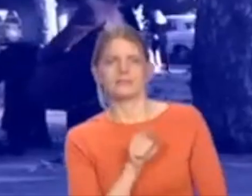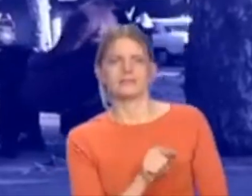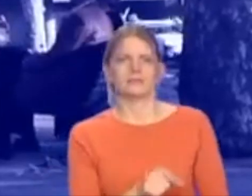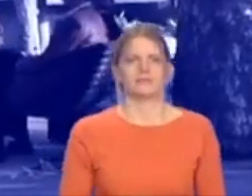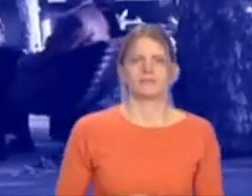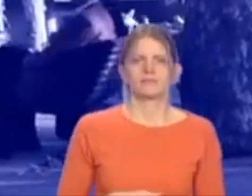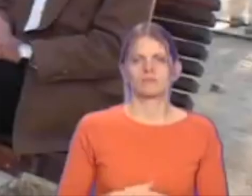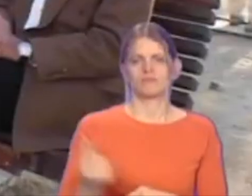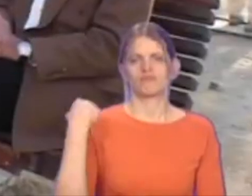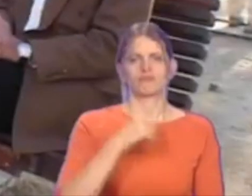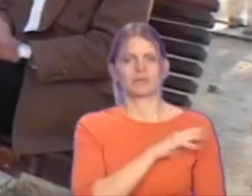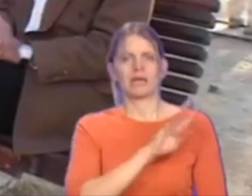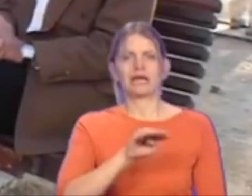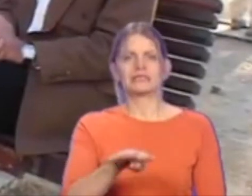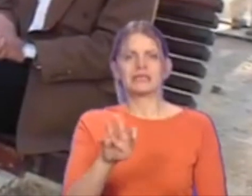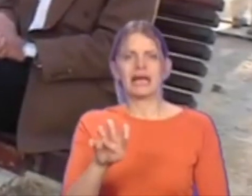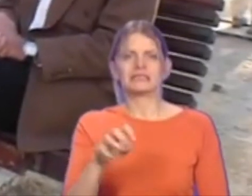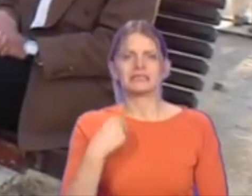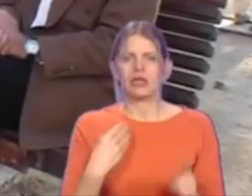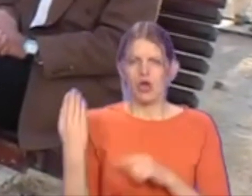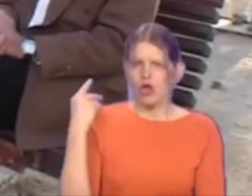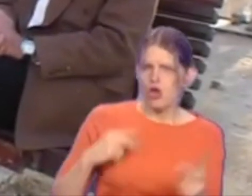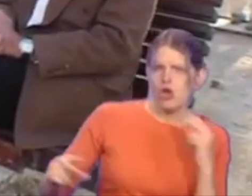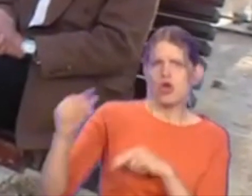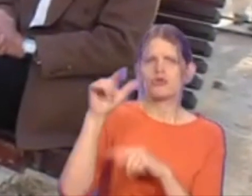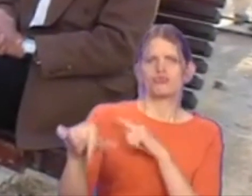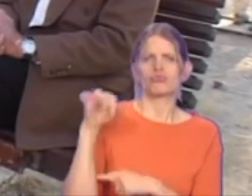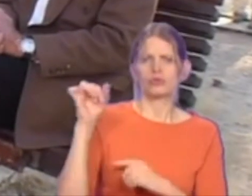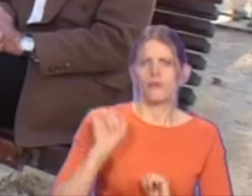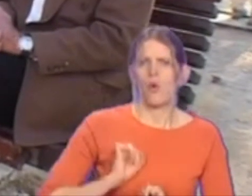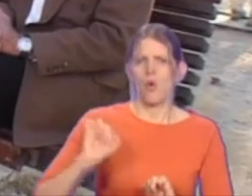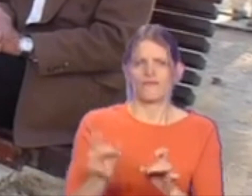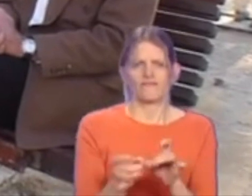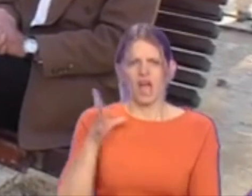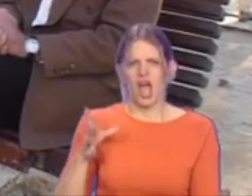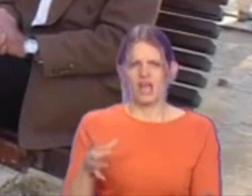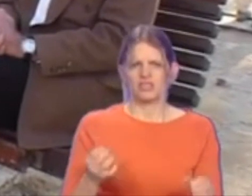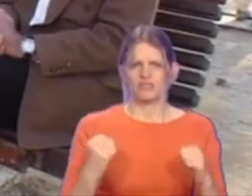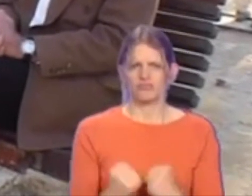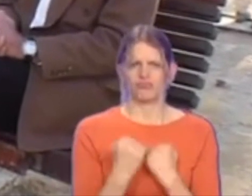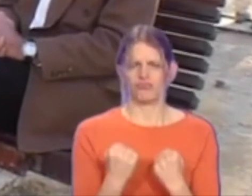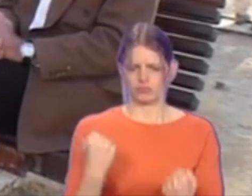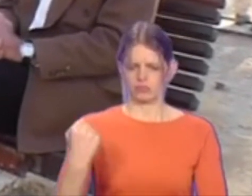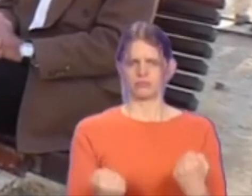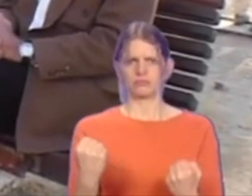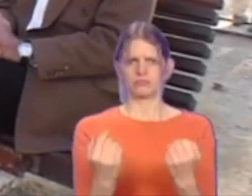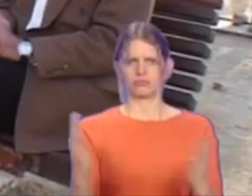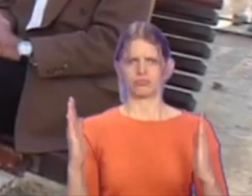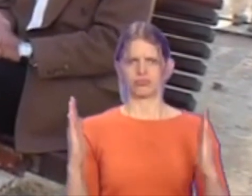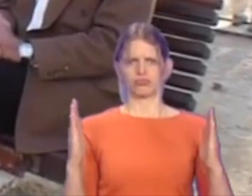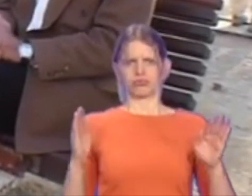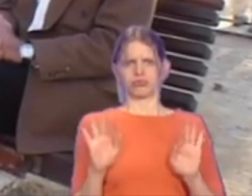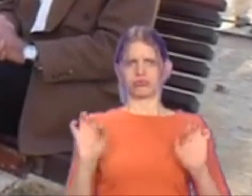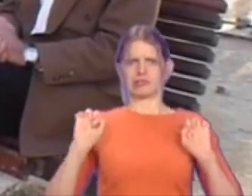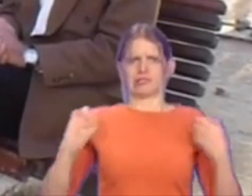During the 1990s, we heard that the Russians had developed a very fast and capable armoured personnel carrier whose performance was